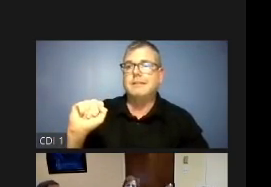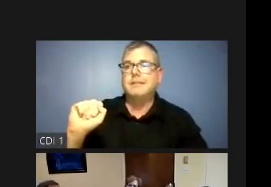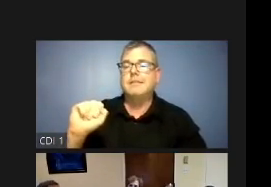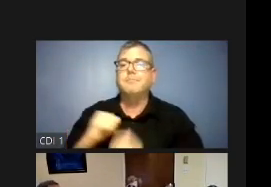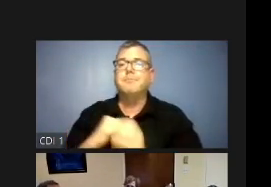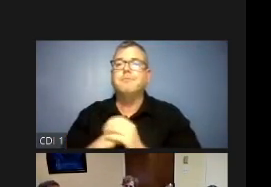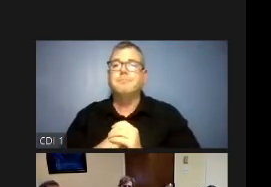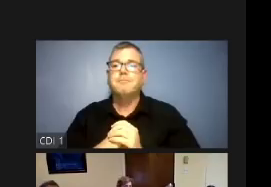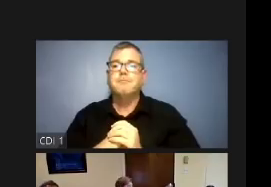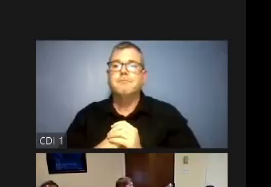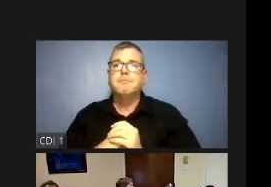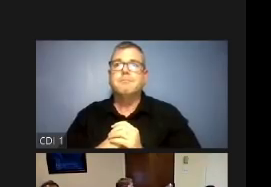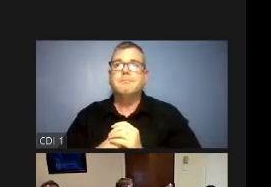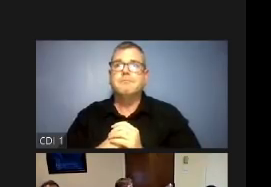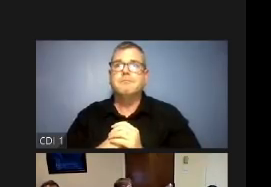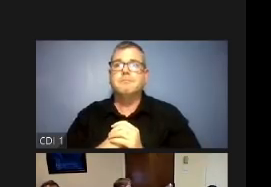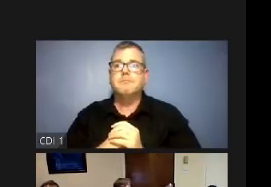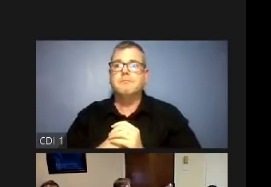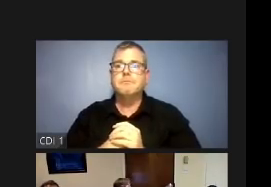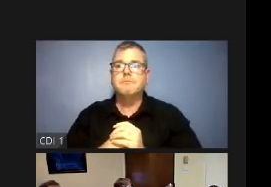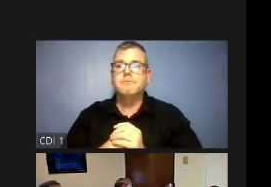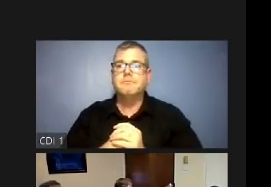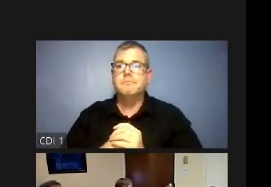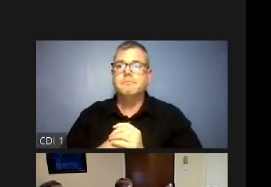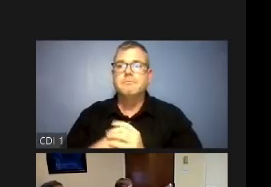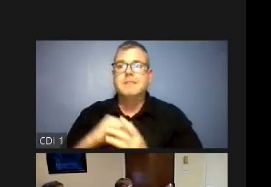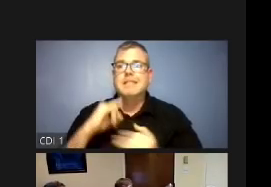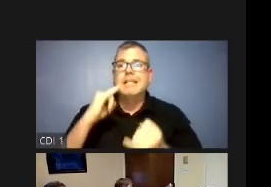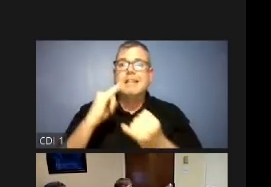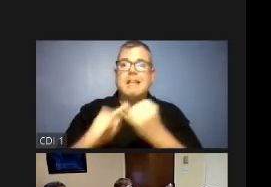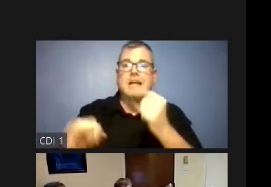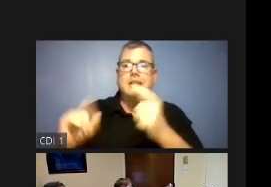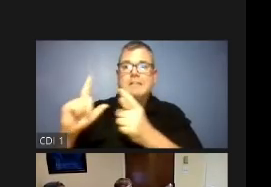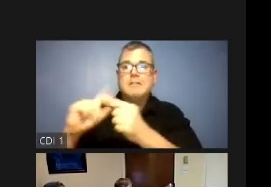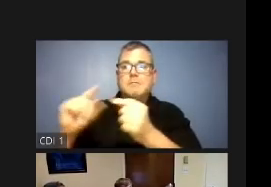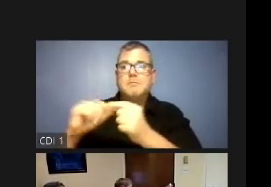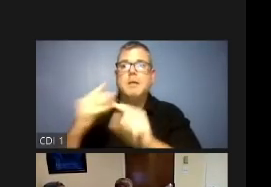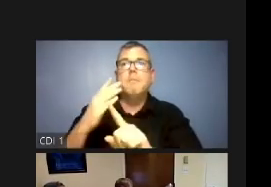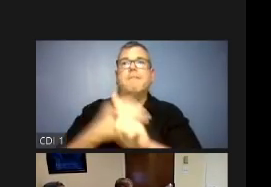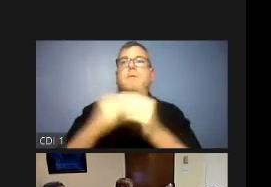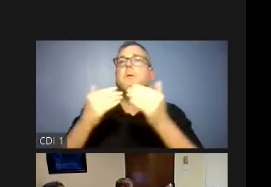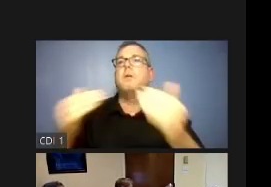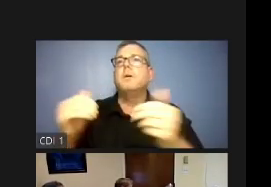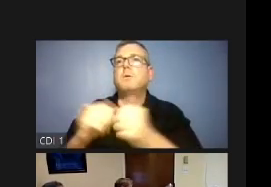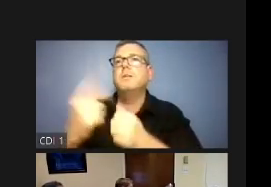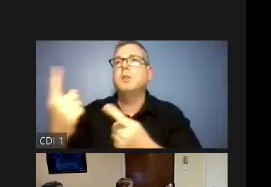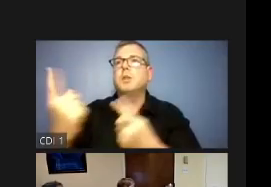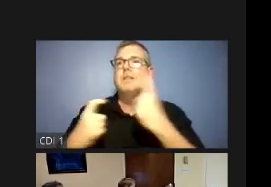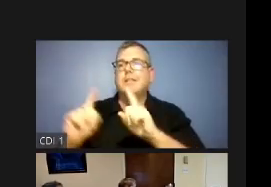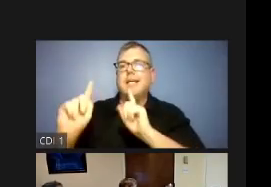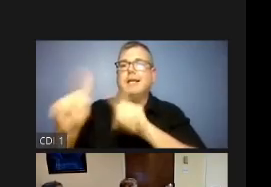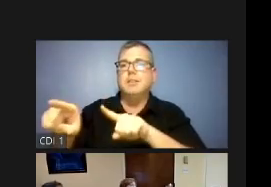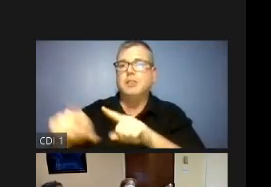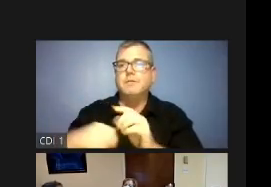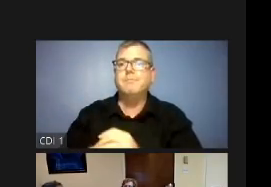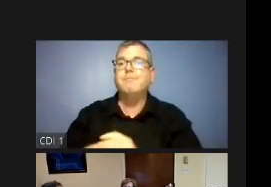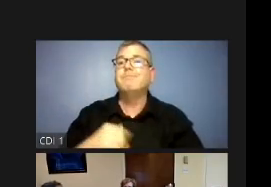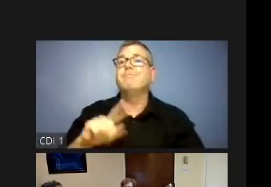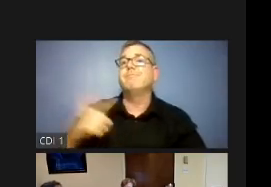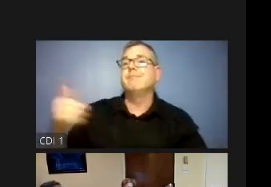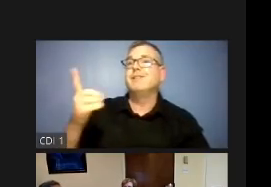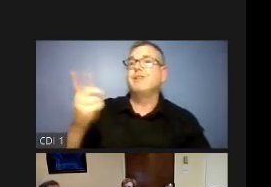slide, Thank please. you. Thank you, Dr. Marwa. I think the community gets a sense of what an asset